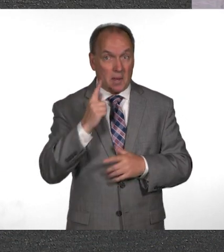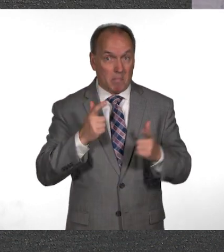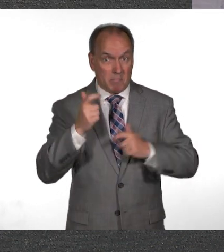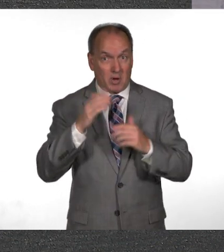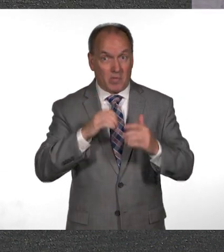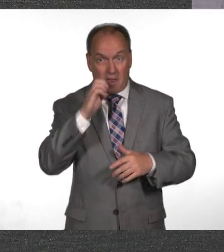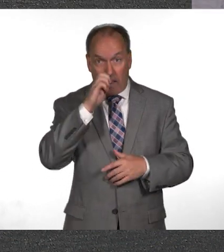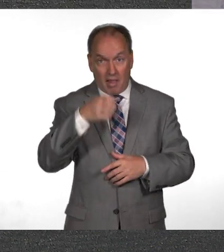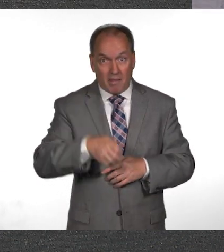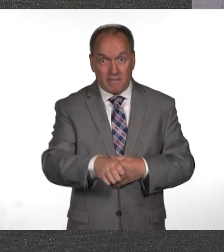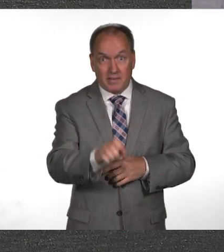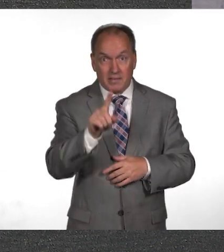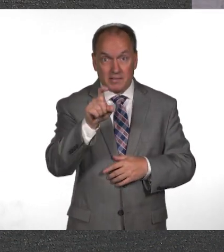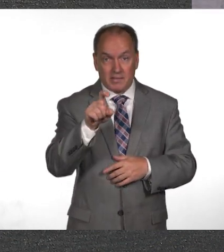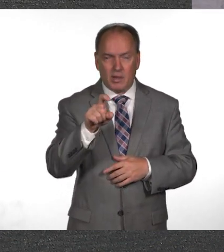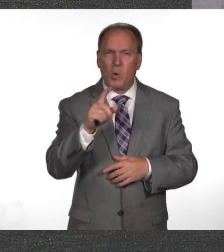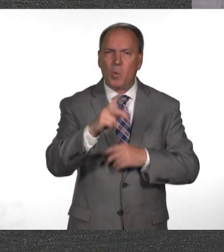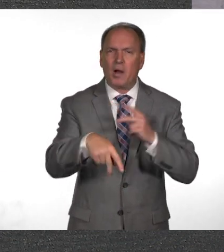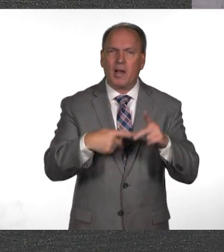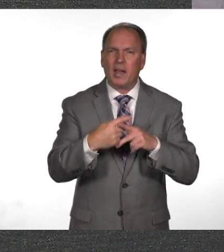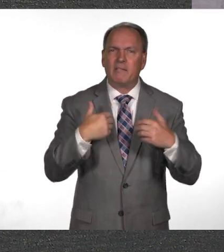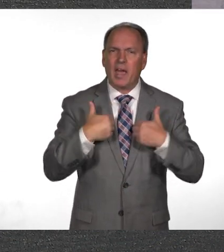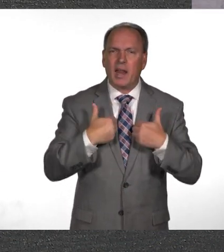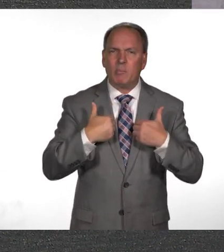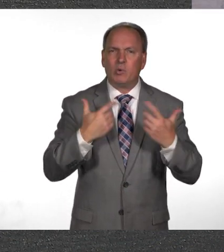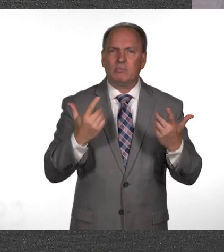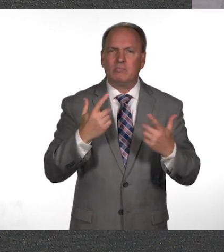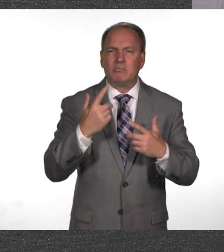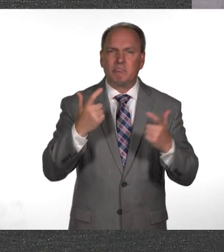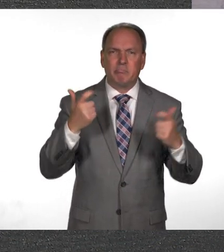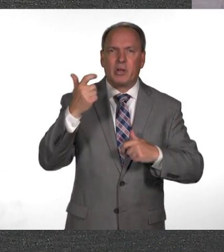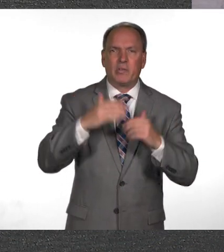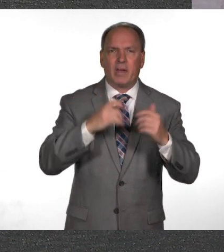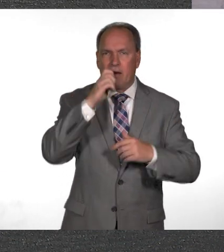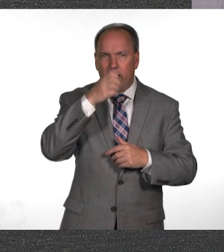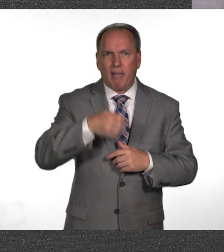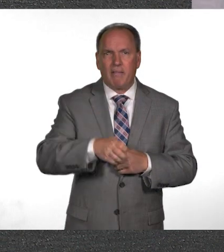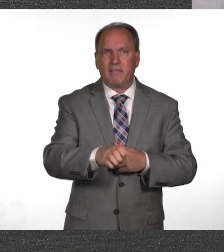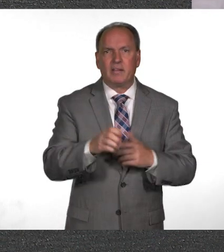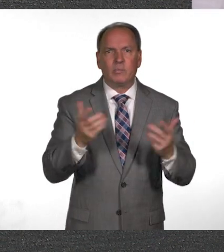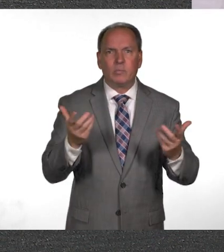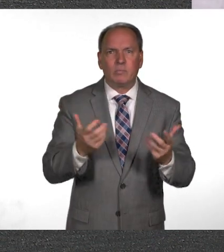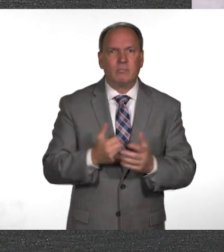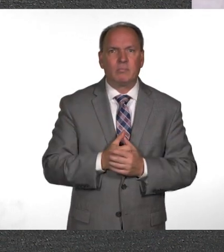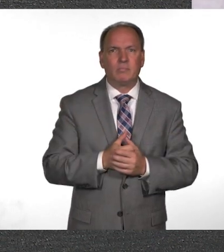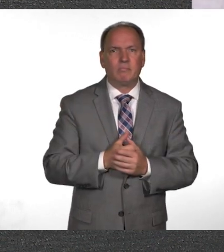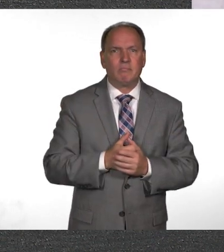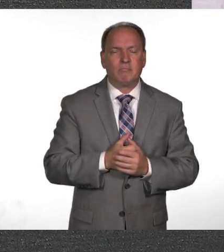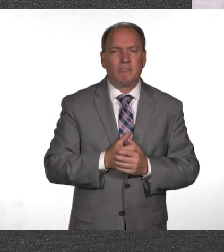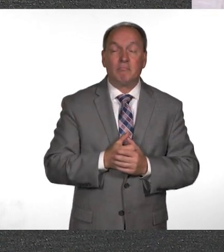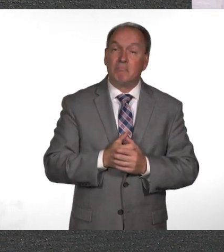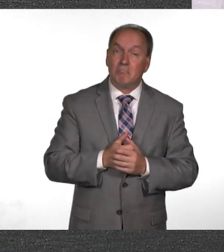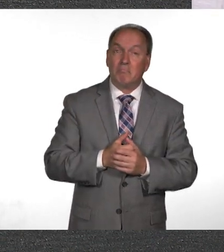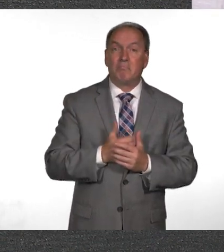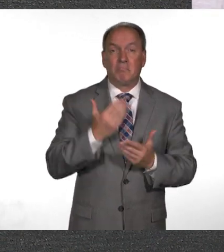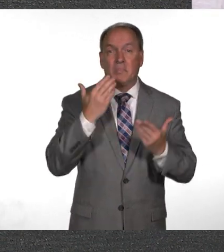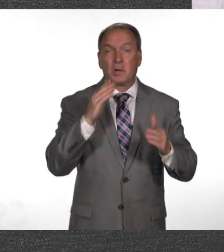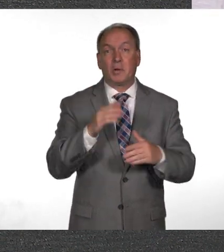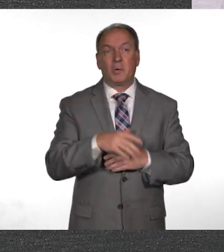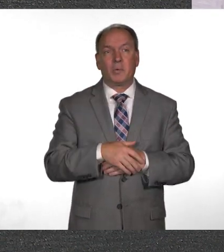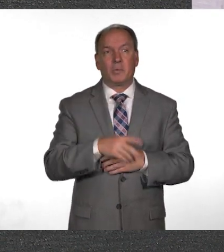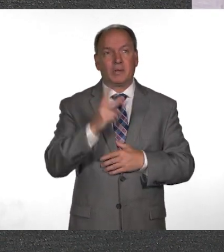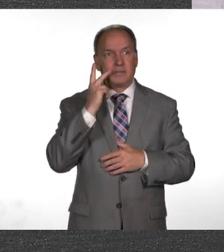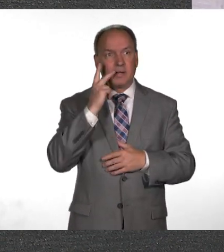an elephant? What kind of animal could be bigger than an elephant? I don't know.